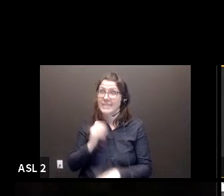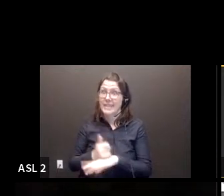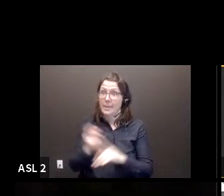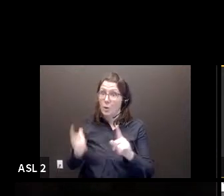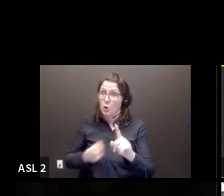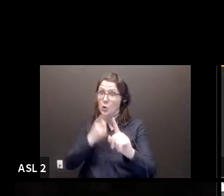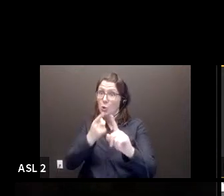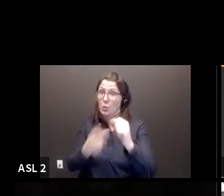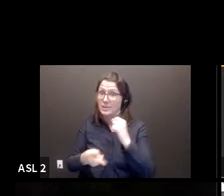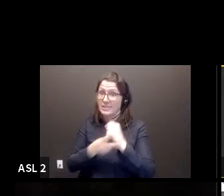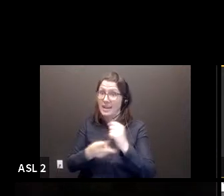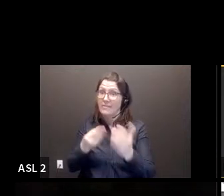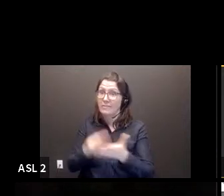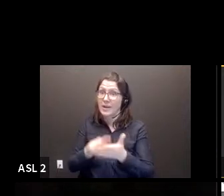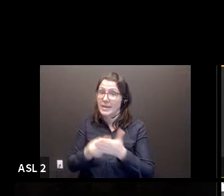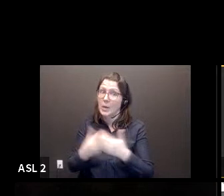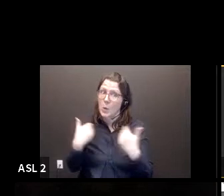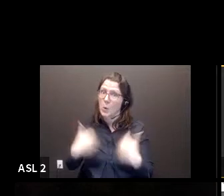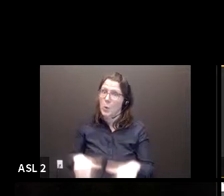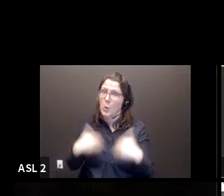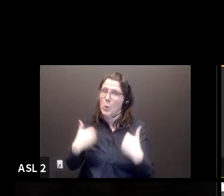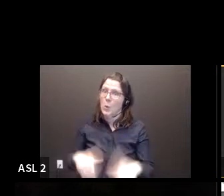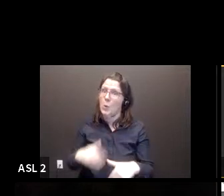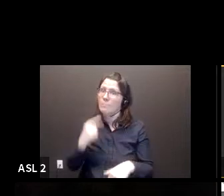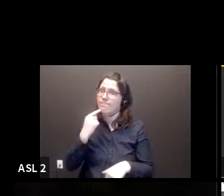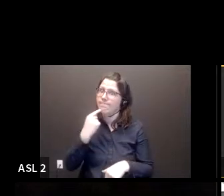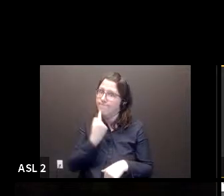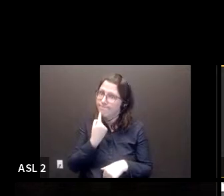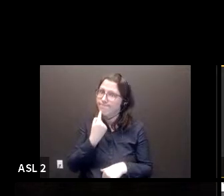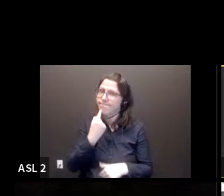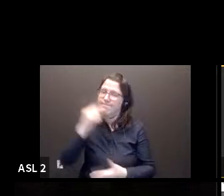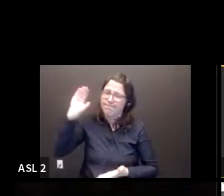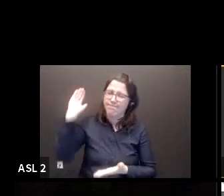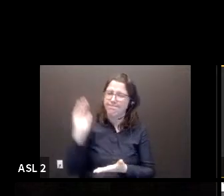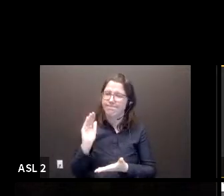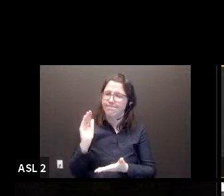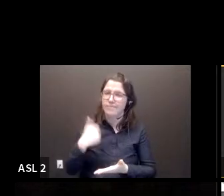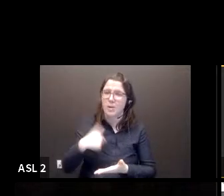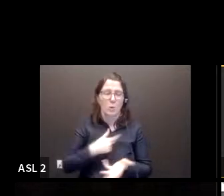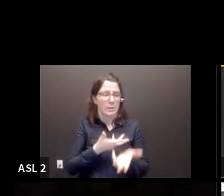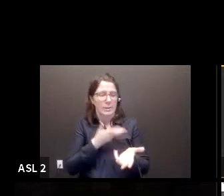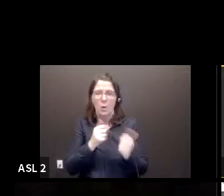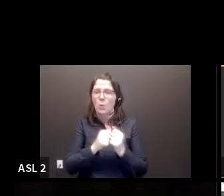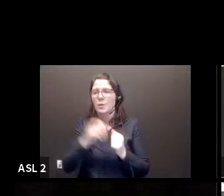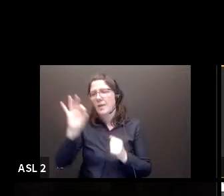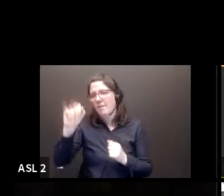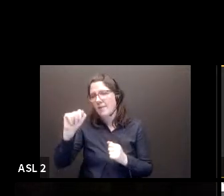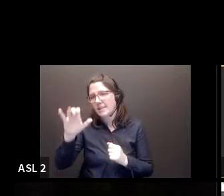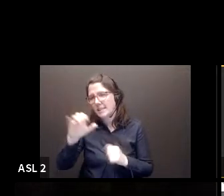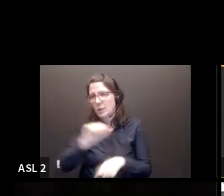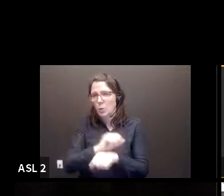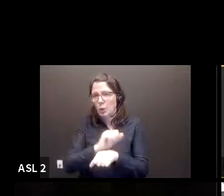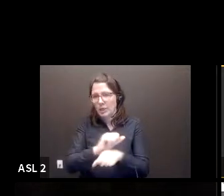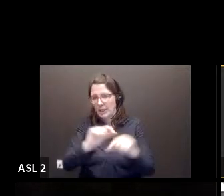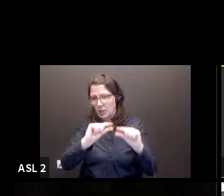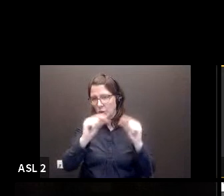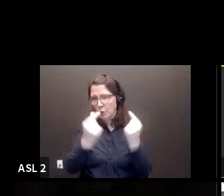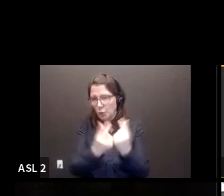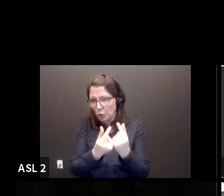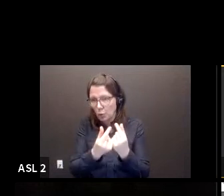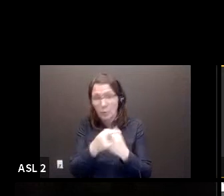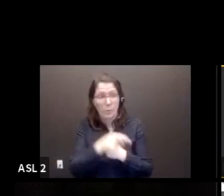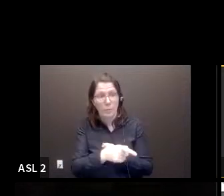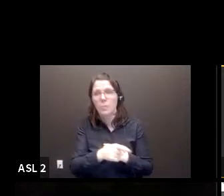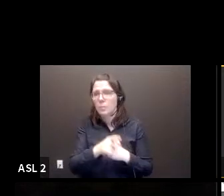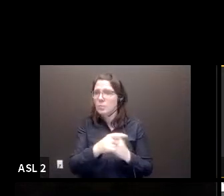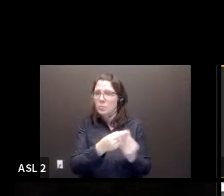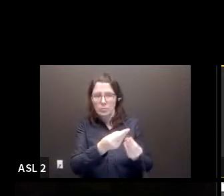spent uh quite a bit of time through the year through our work with our fac working group um through fac reporting and board